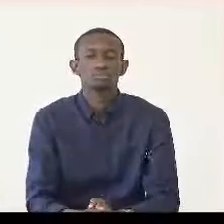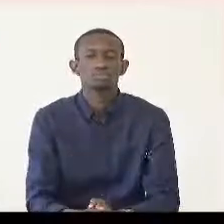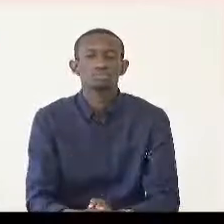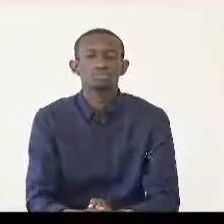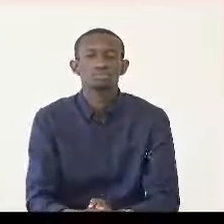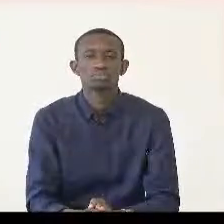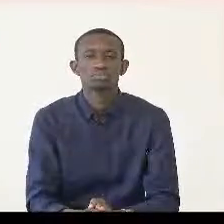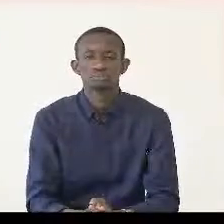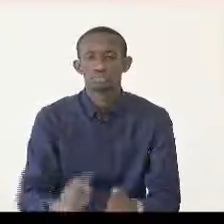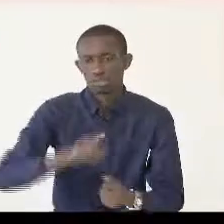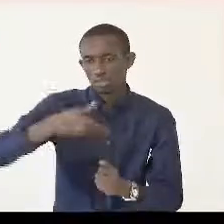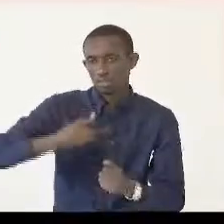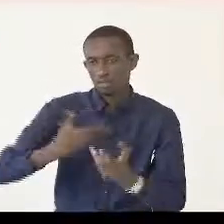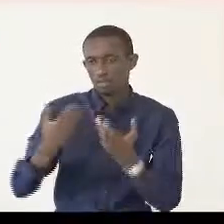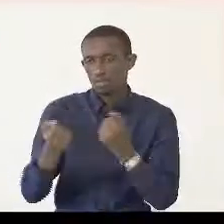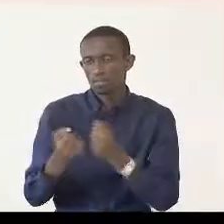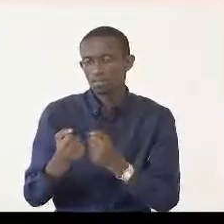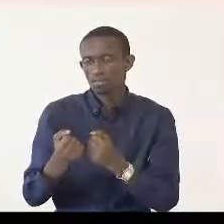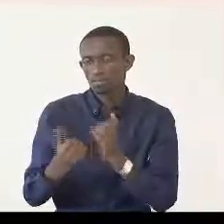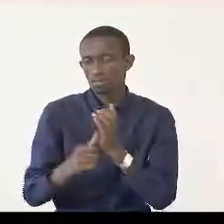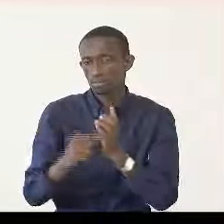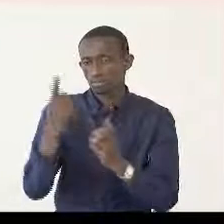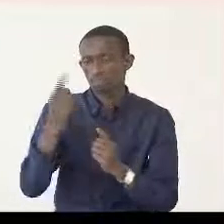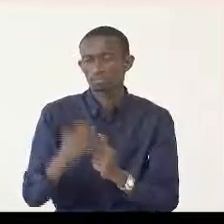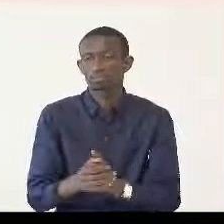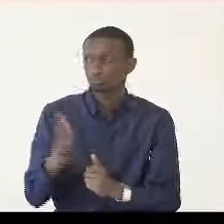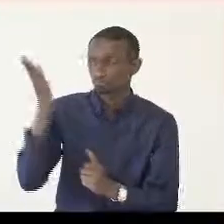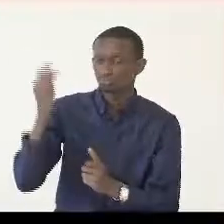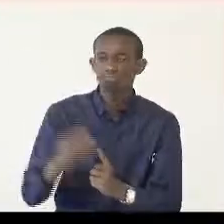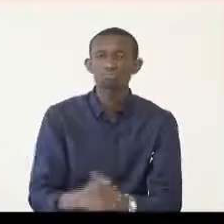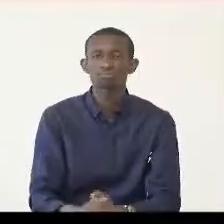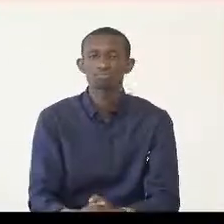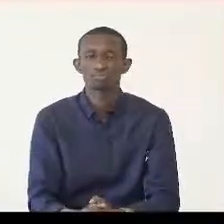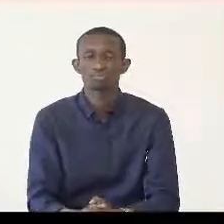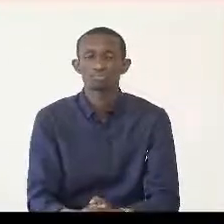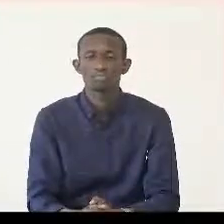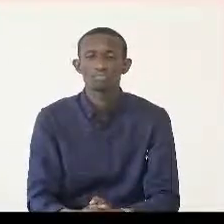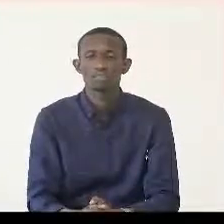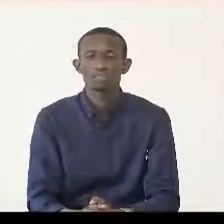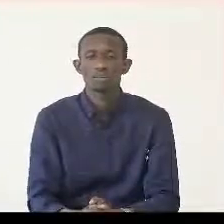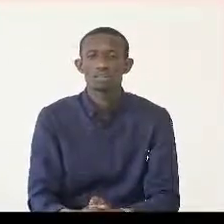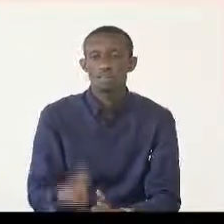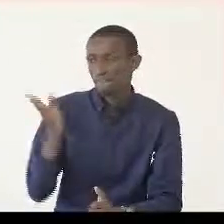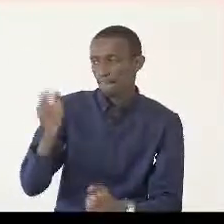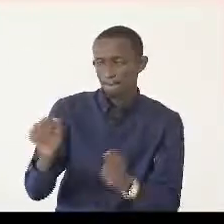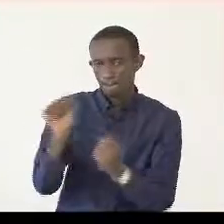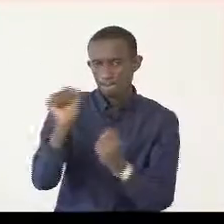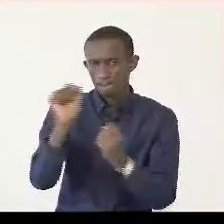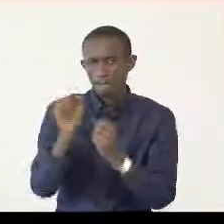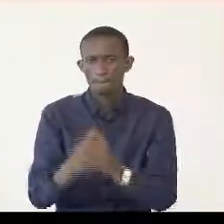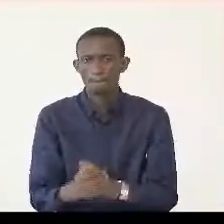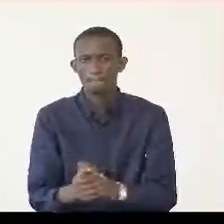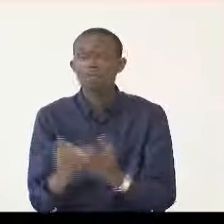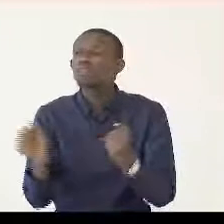we have the problem one here, and this is the cars. So we have